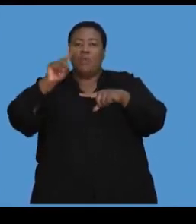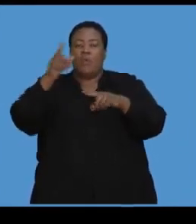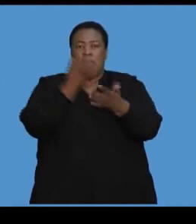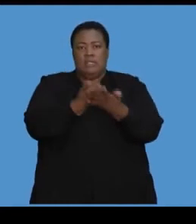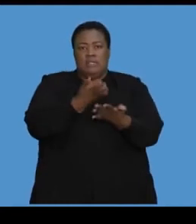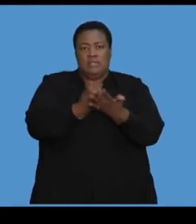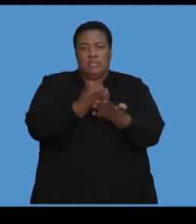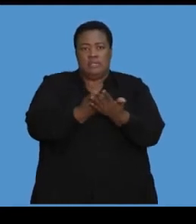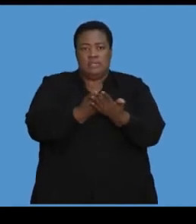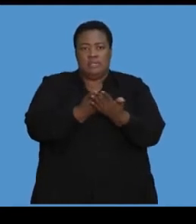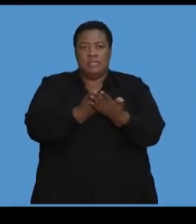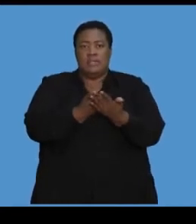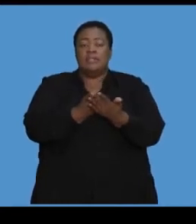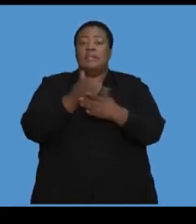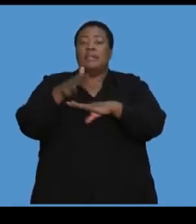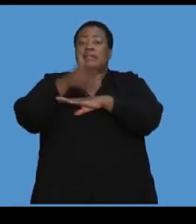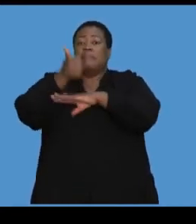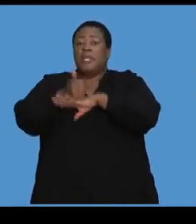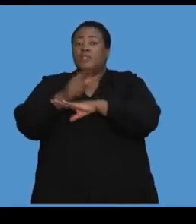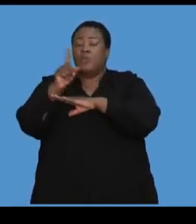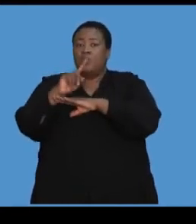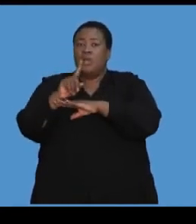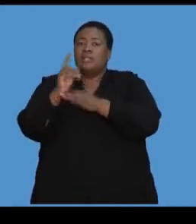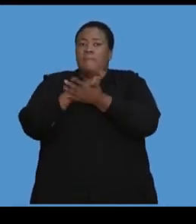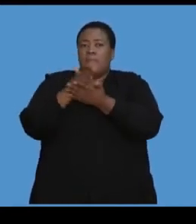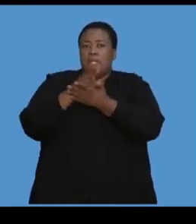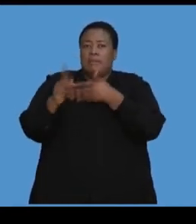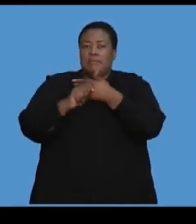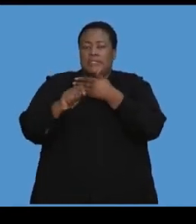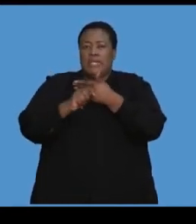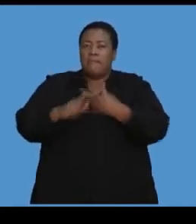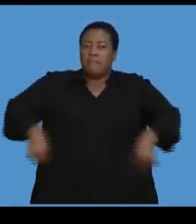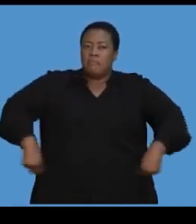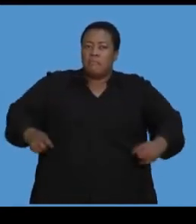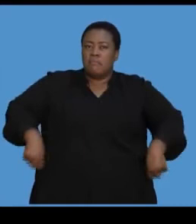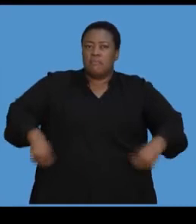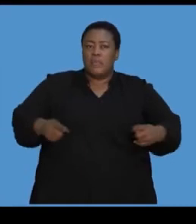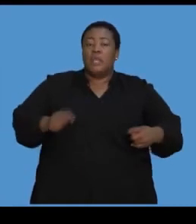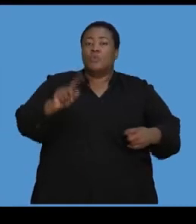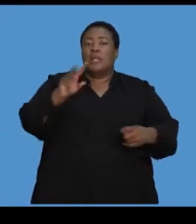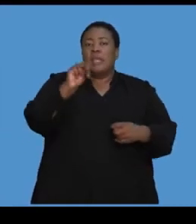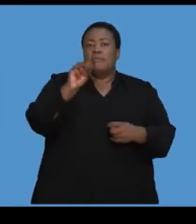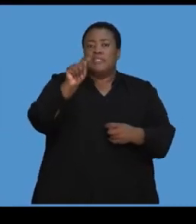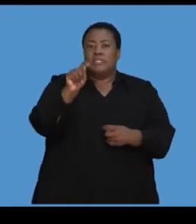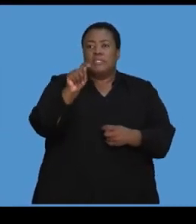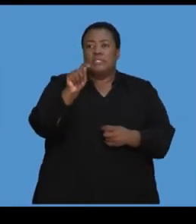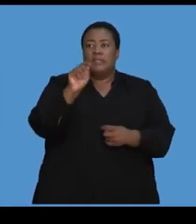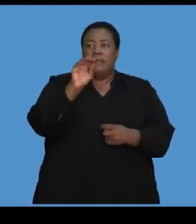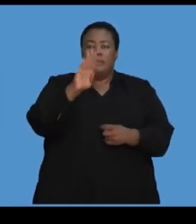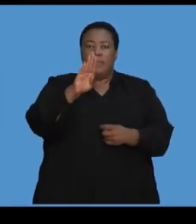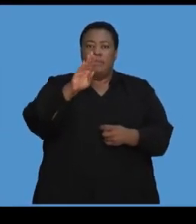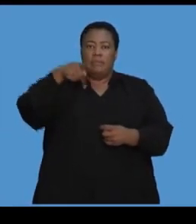main budget. It is based on the medium-term expenditure framework, which is our MTEF, and shares